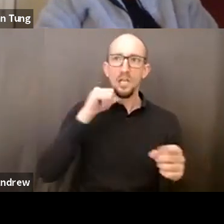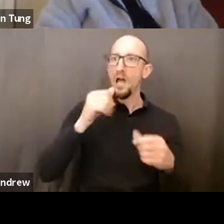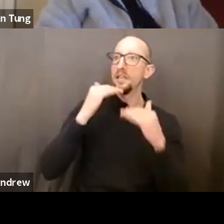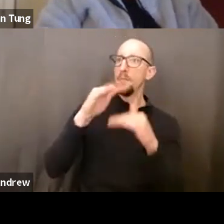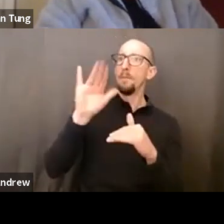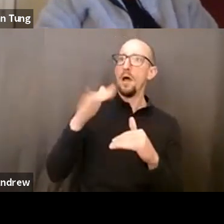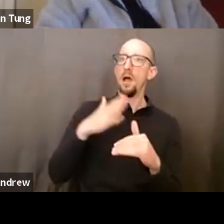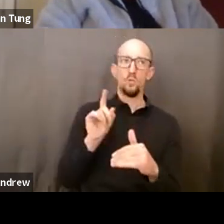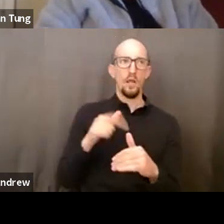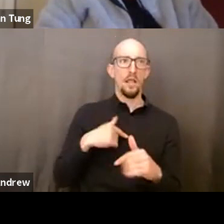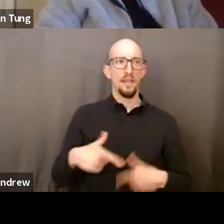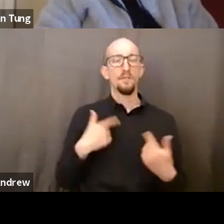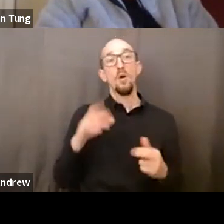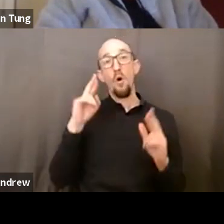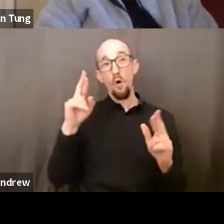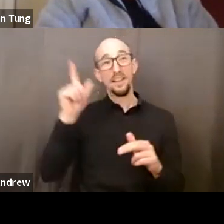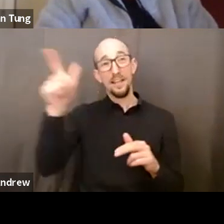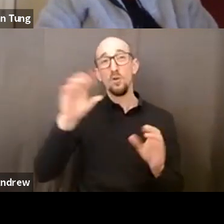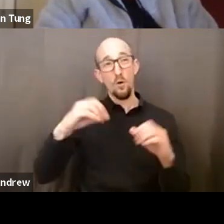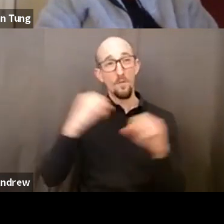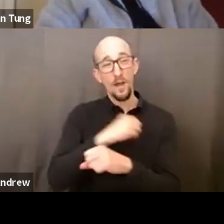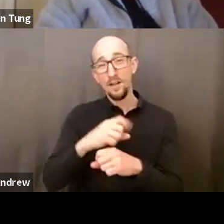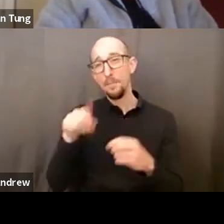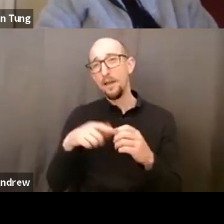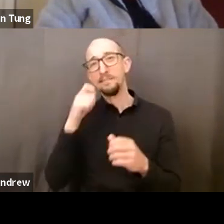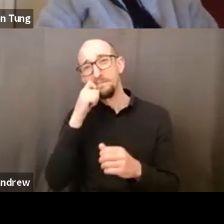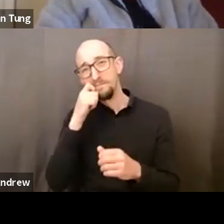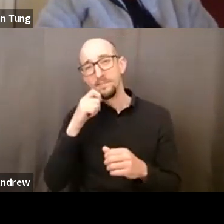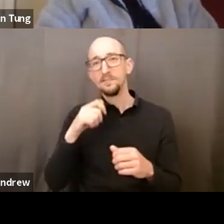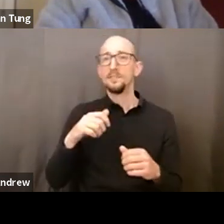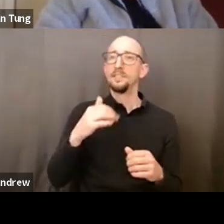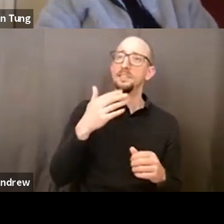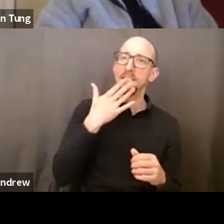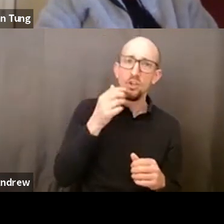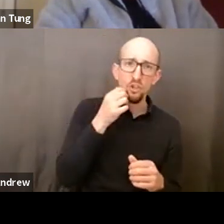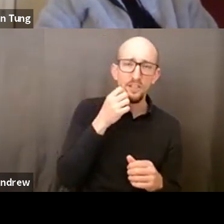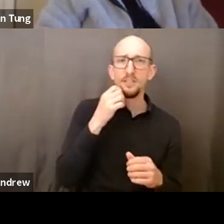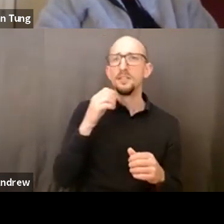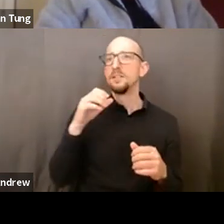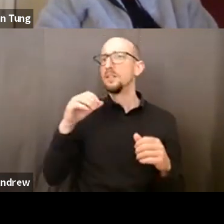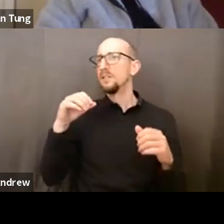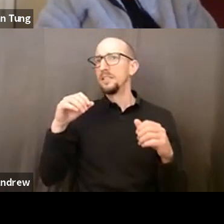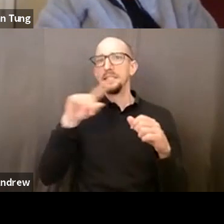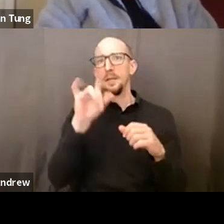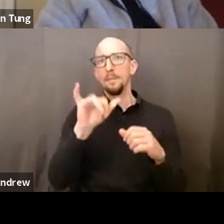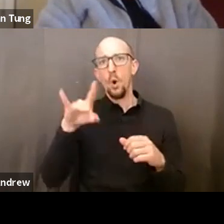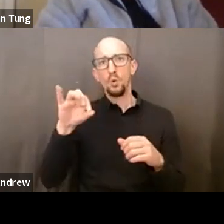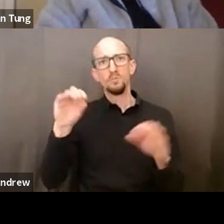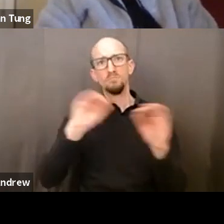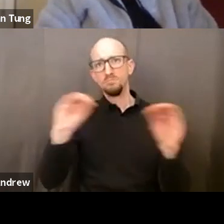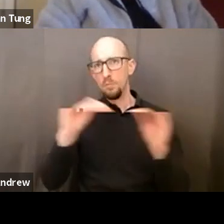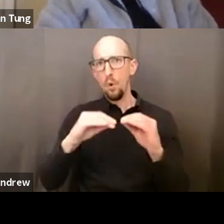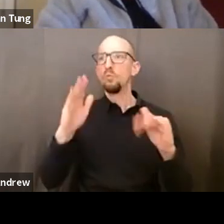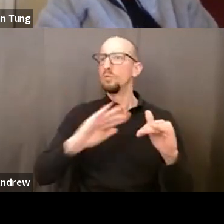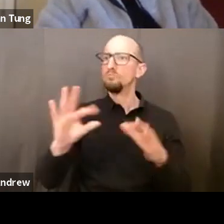over race, skin color, or zip code anymore. We all need to be united and encourage us students of